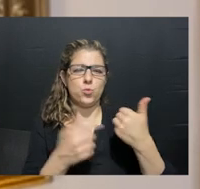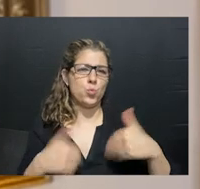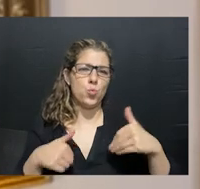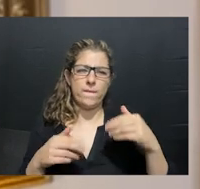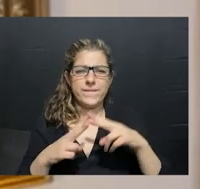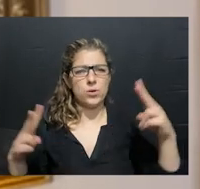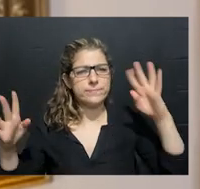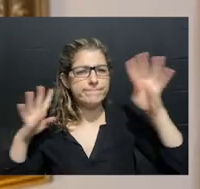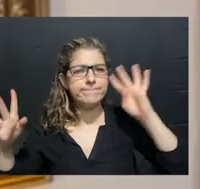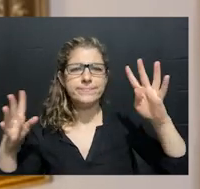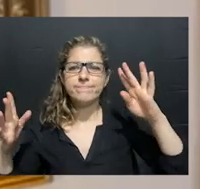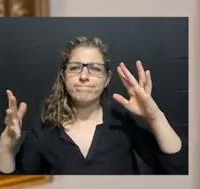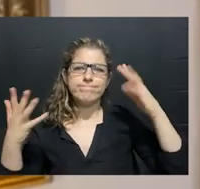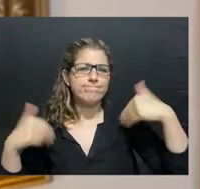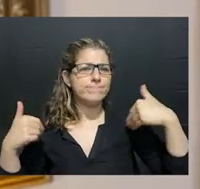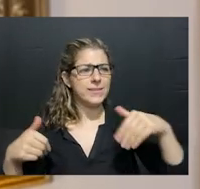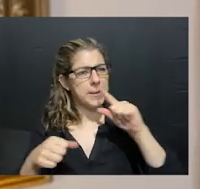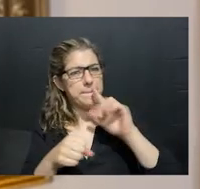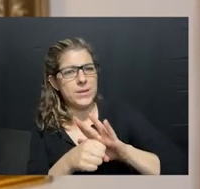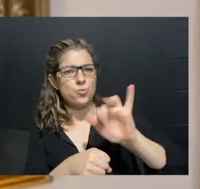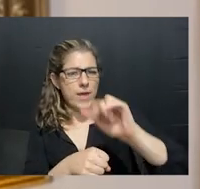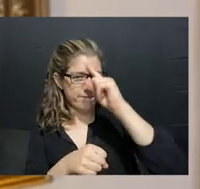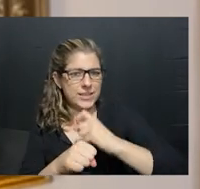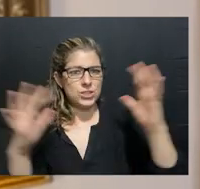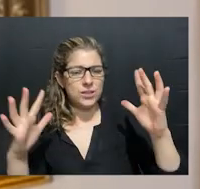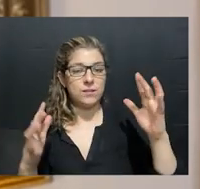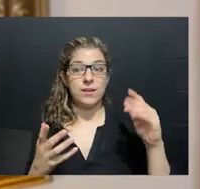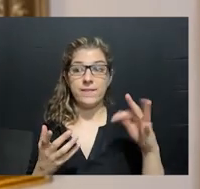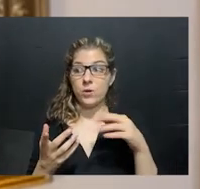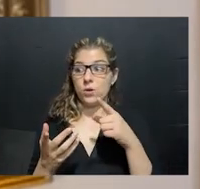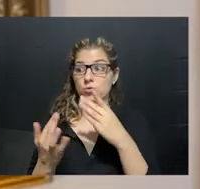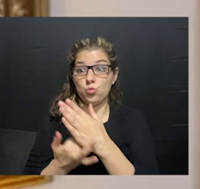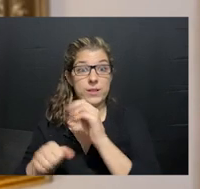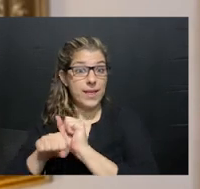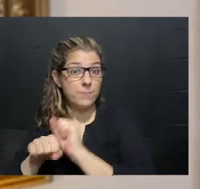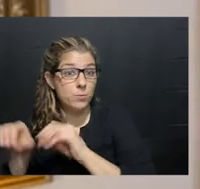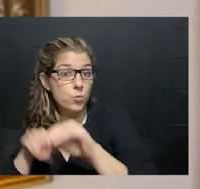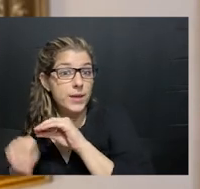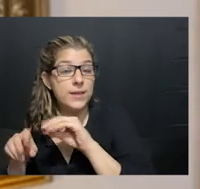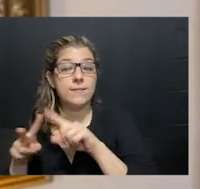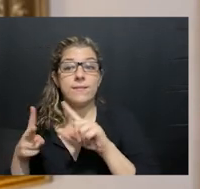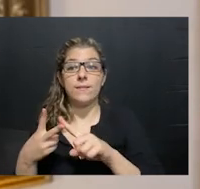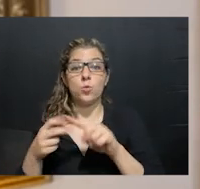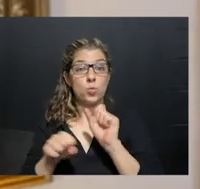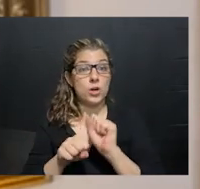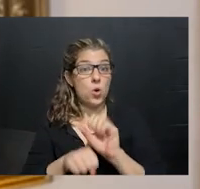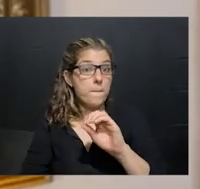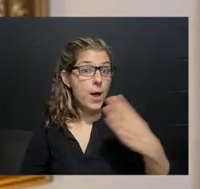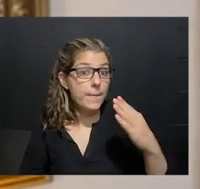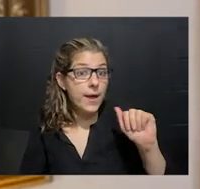visionary and one committed to that vision, whether it was through the labor movement, working in the